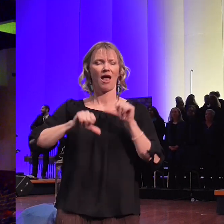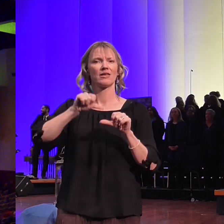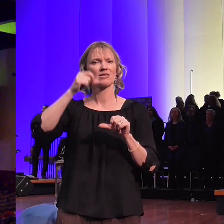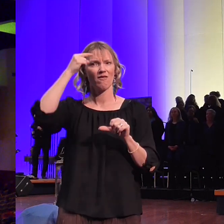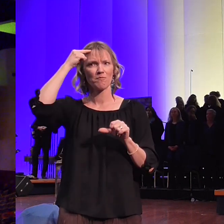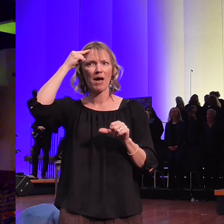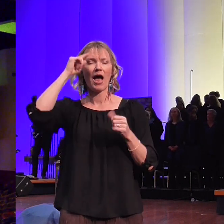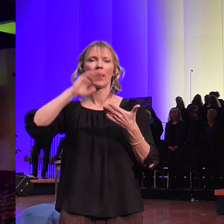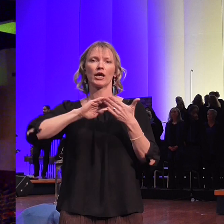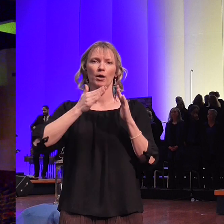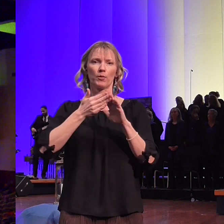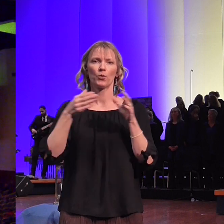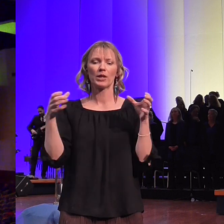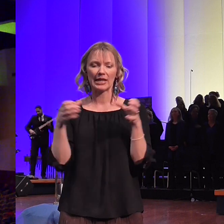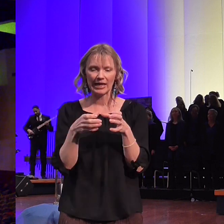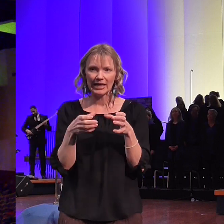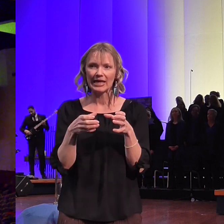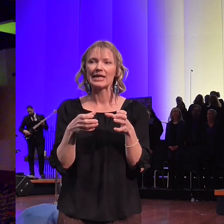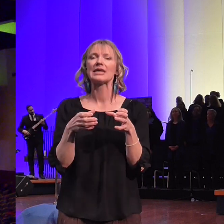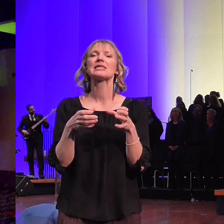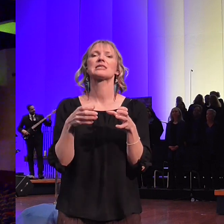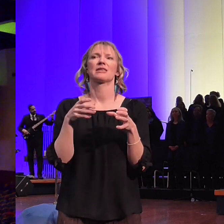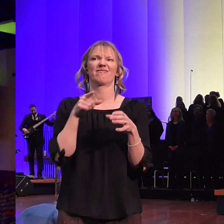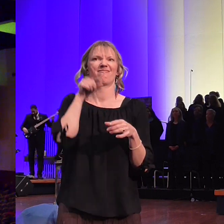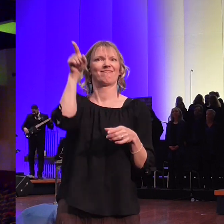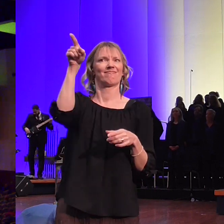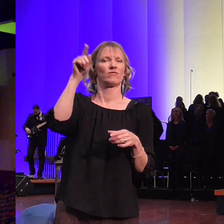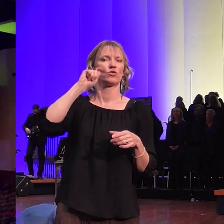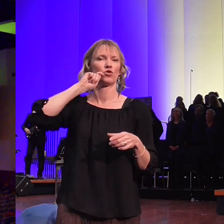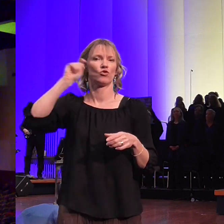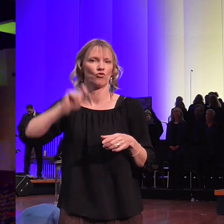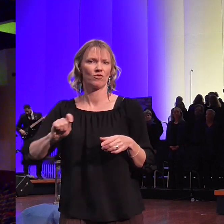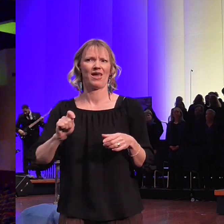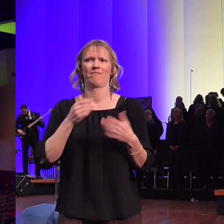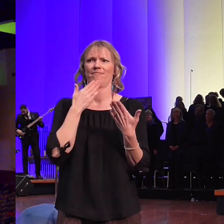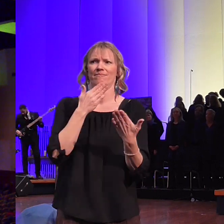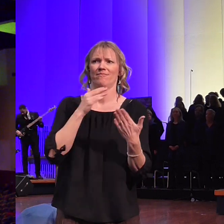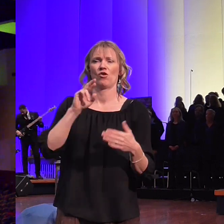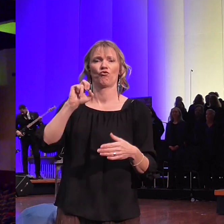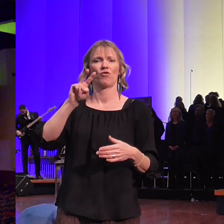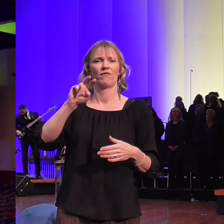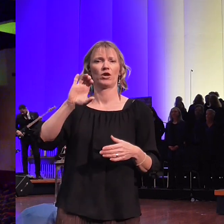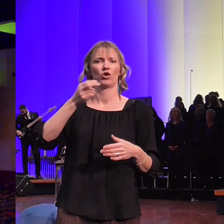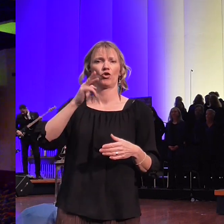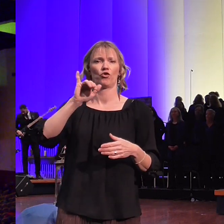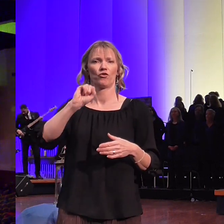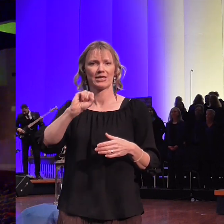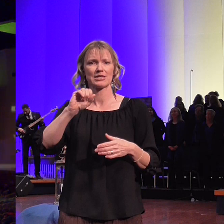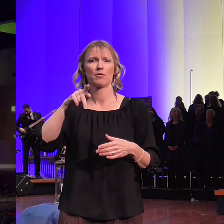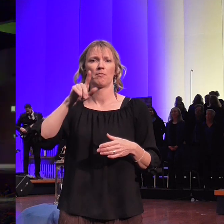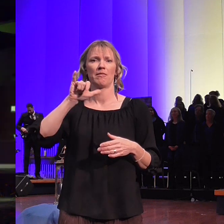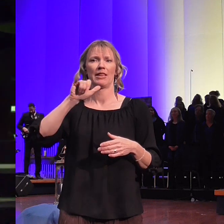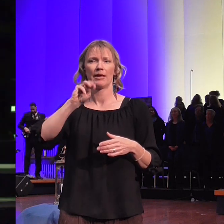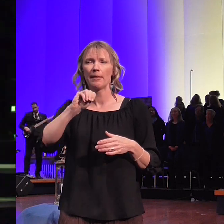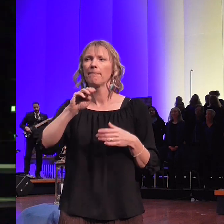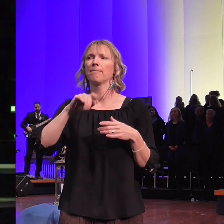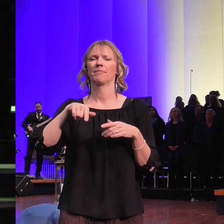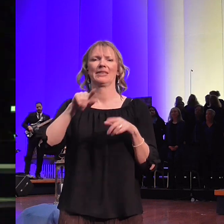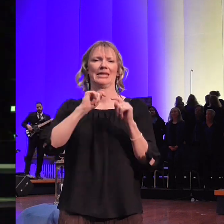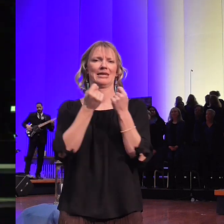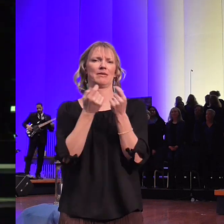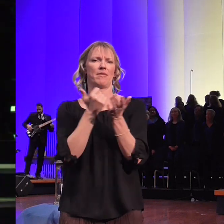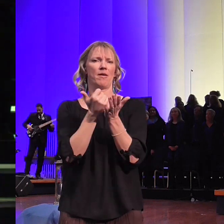Mind communities in the Ukraine. I'm so grateful to Reverend Chris Plim, Irene Medelik, and the team that's helping with that. It's